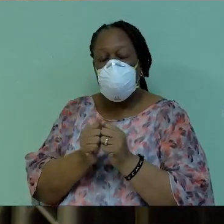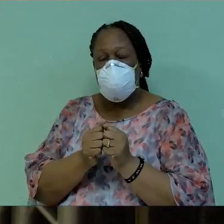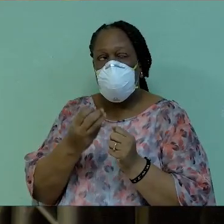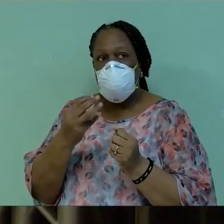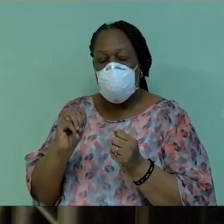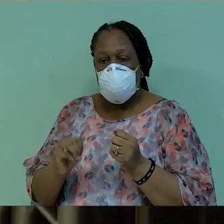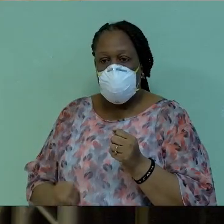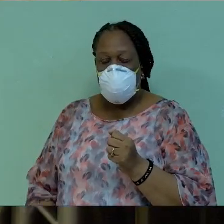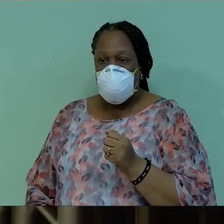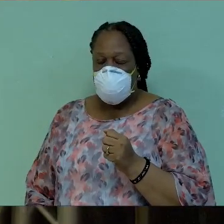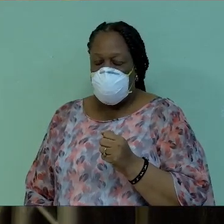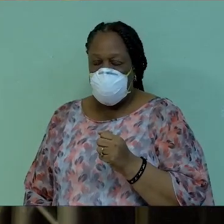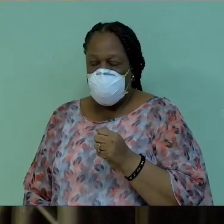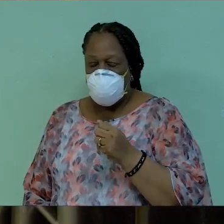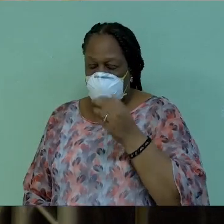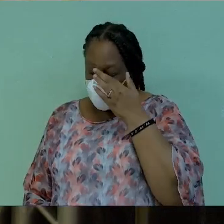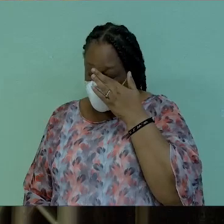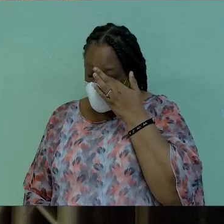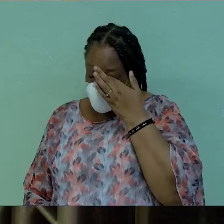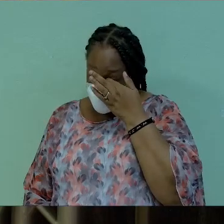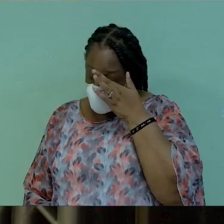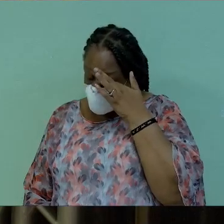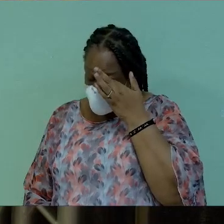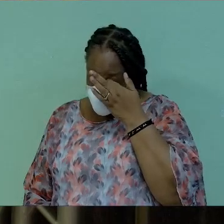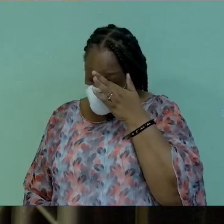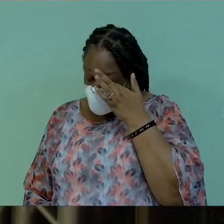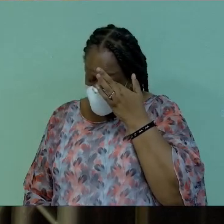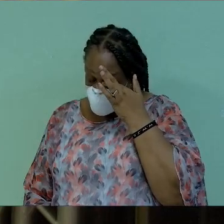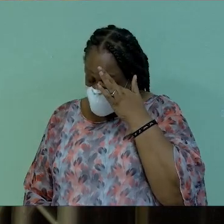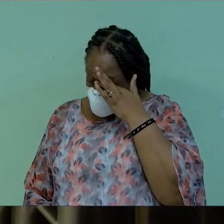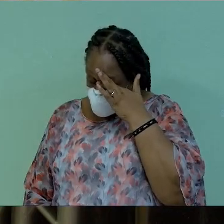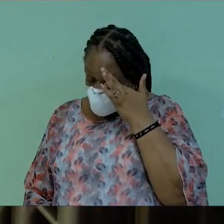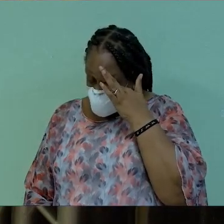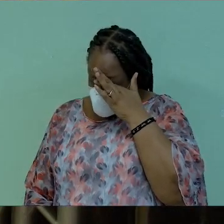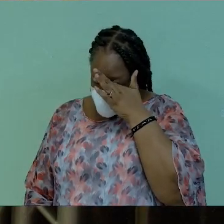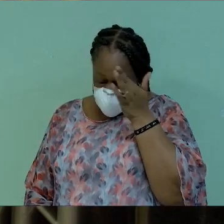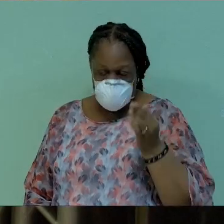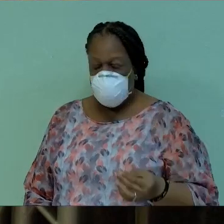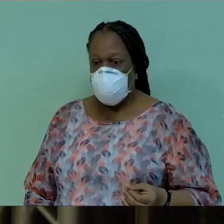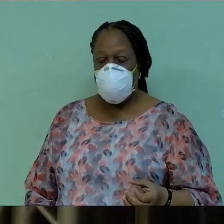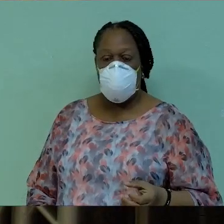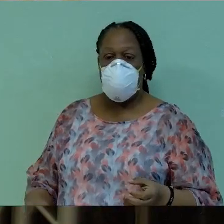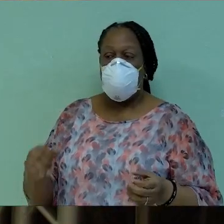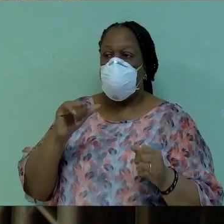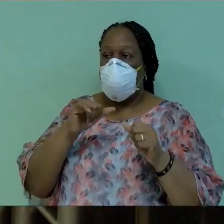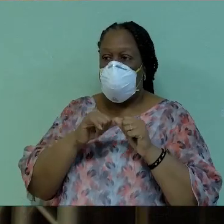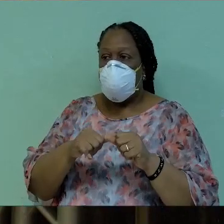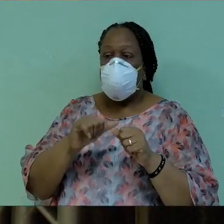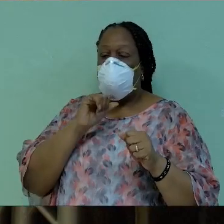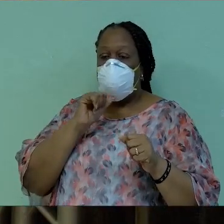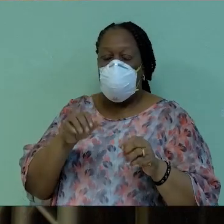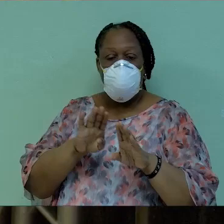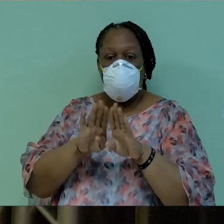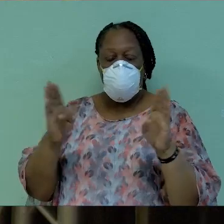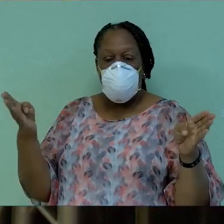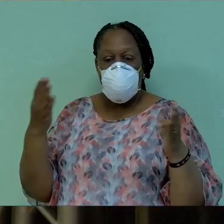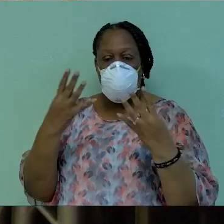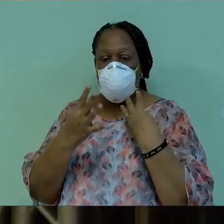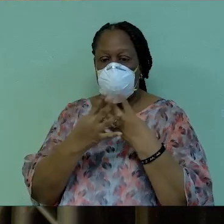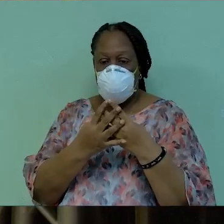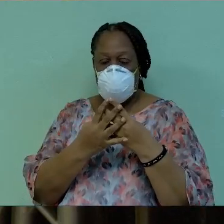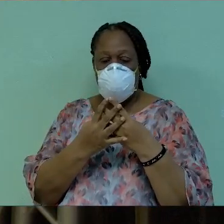we are still in a lockdown mode there at Her Majesty's Prison. We still have not opened up for any visits to Her Majesty's Prison.